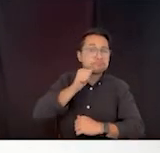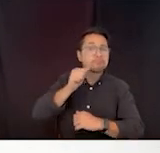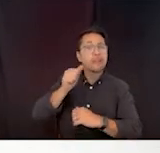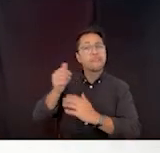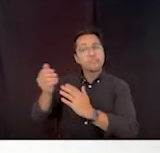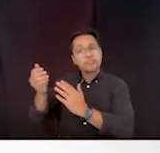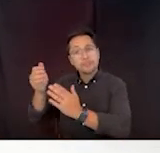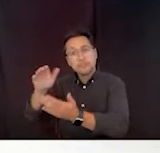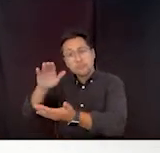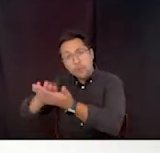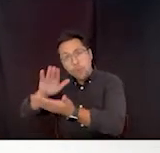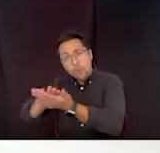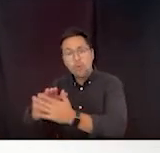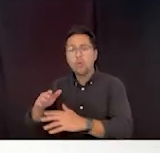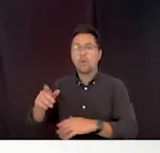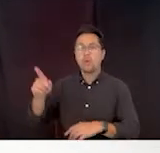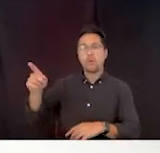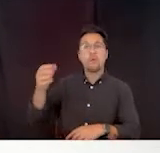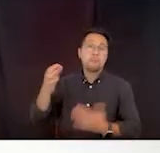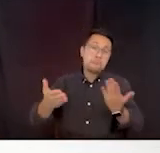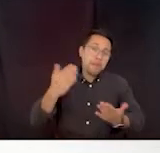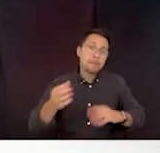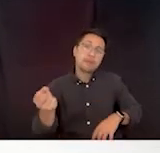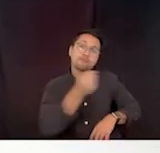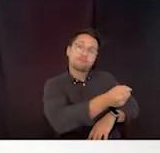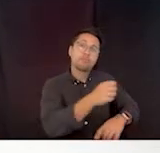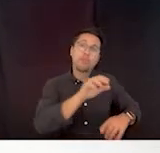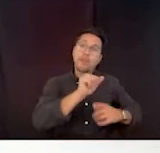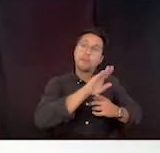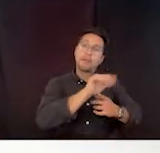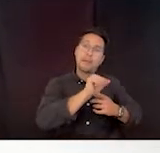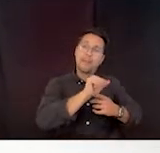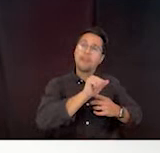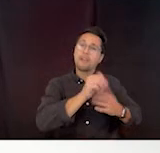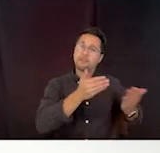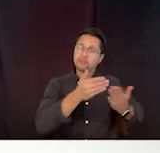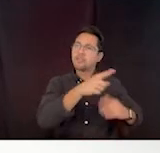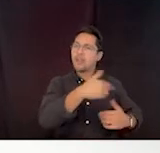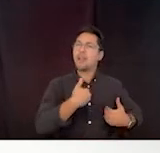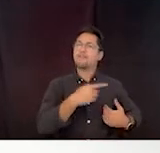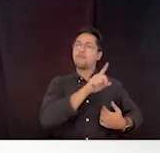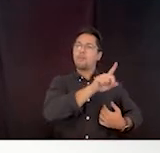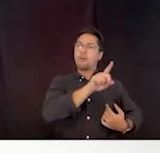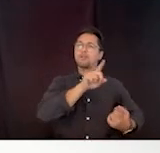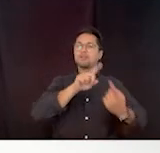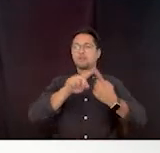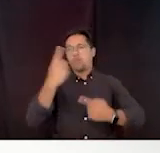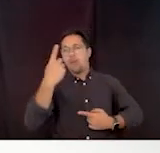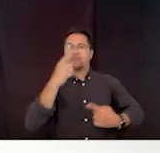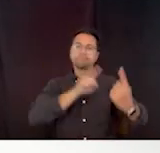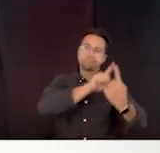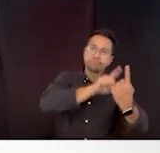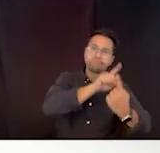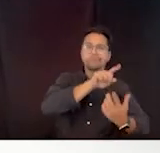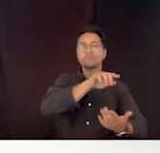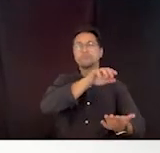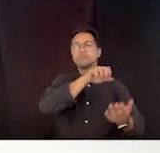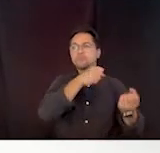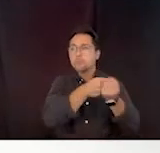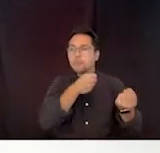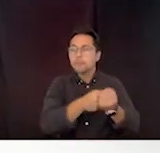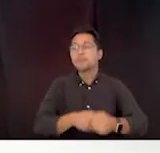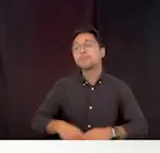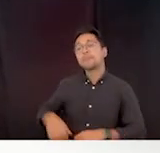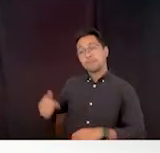or sticking with something like ABA therapy where they provide that one-to-one support. At Collaborative Corner, we've kind of come up with